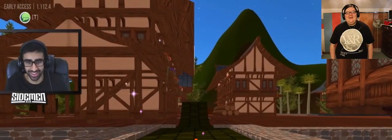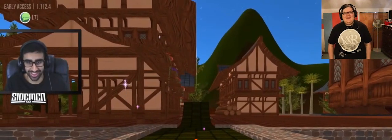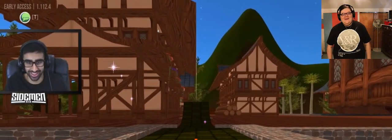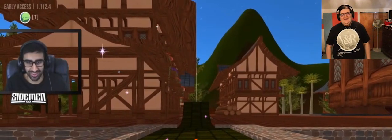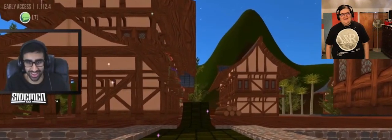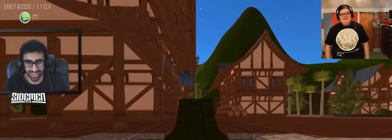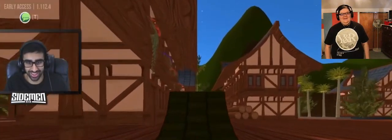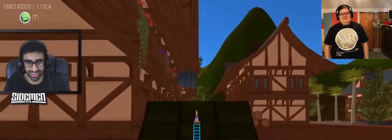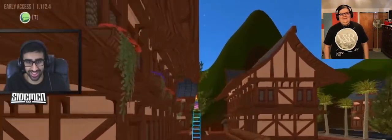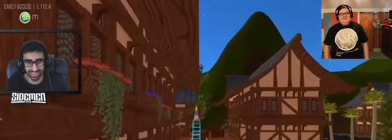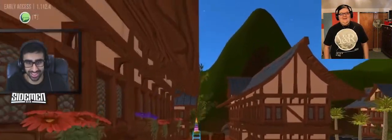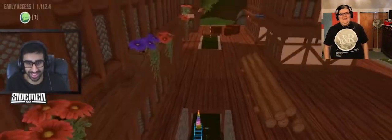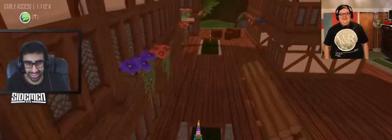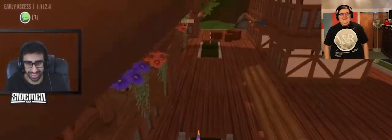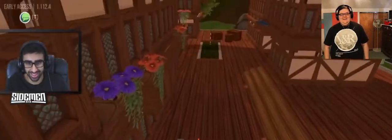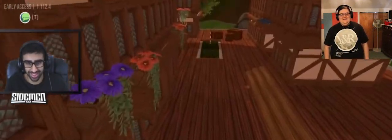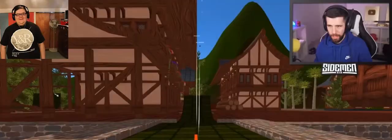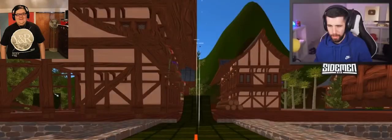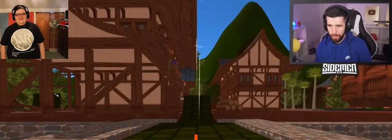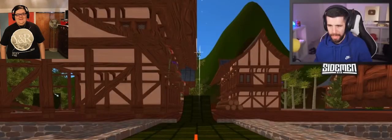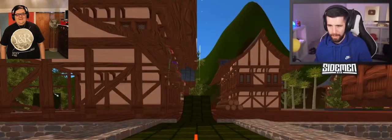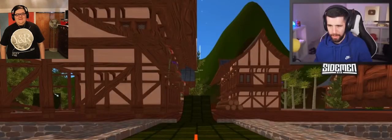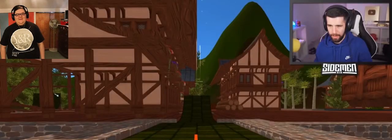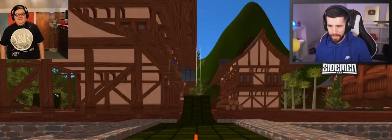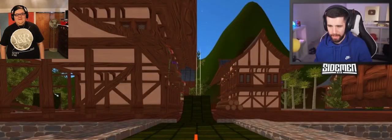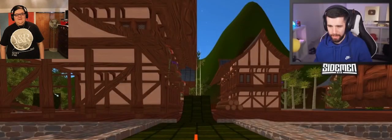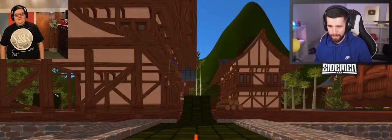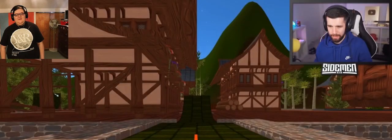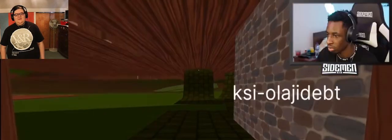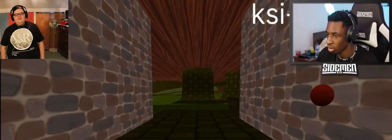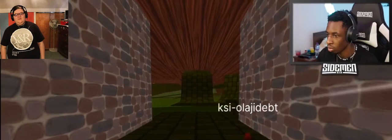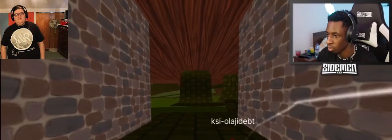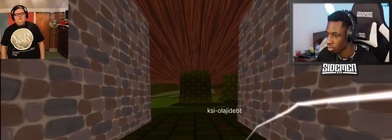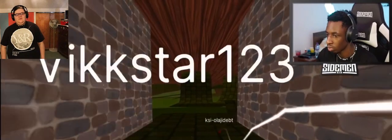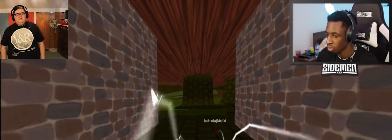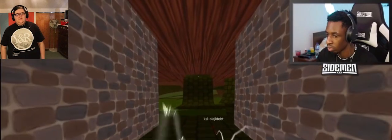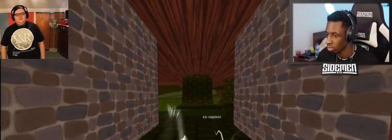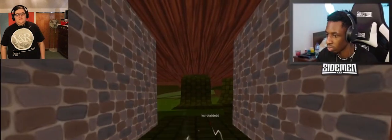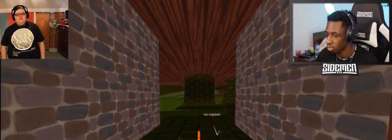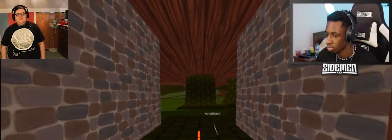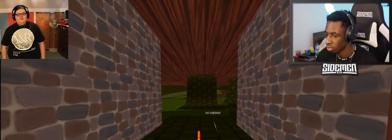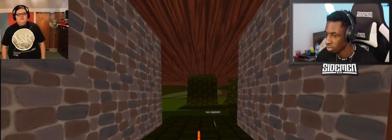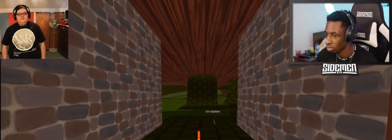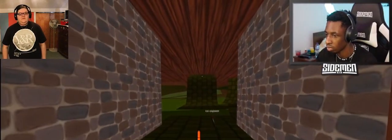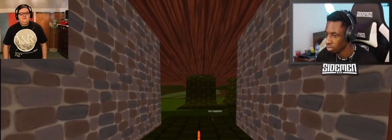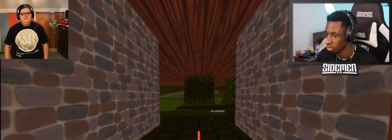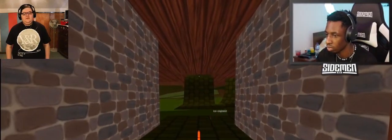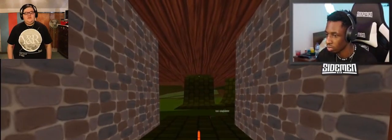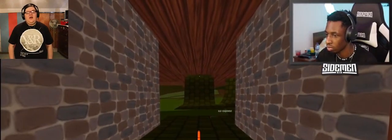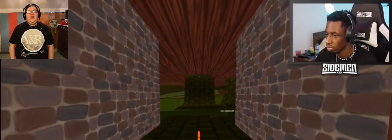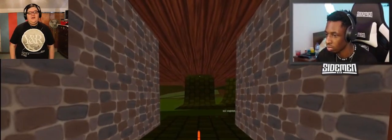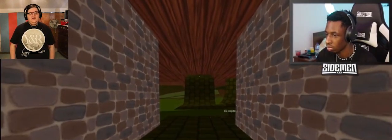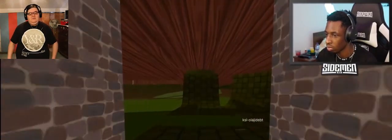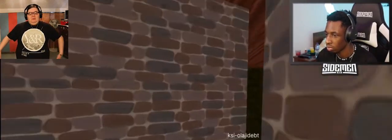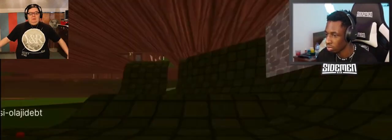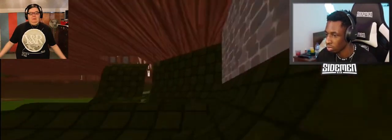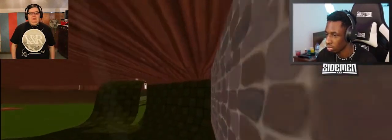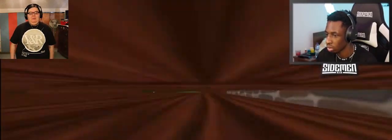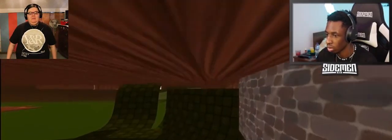So JJ might take this. Could you go full power and go all the way? Nope. So I was wondering. They said no. You could